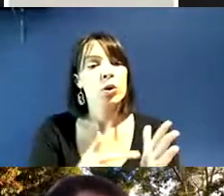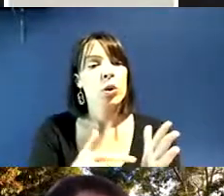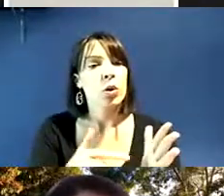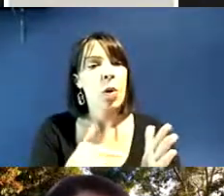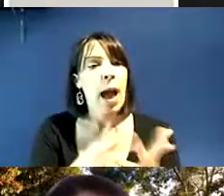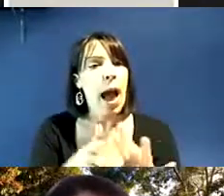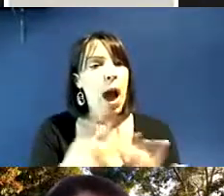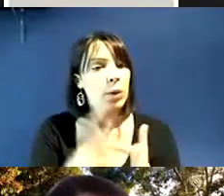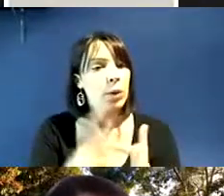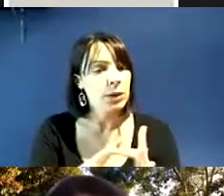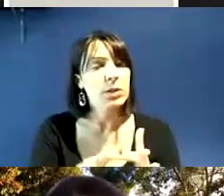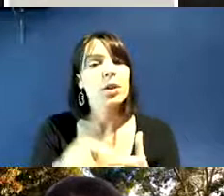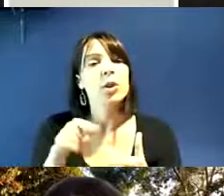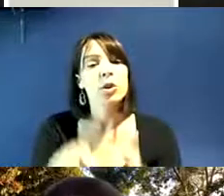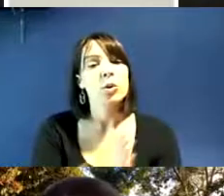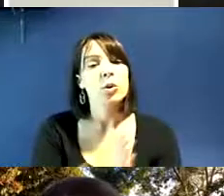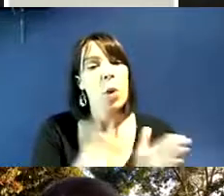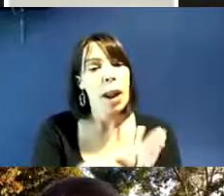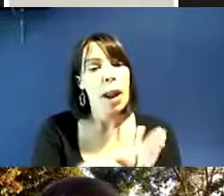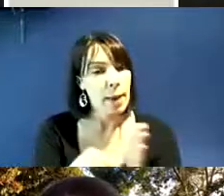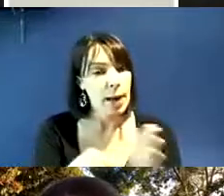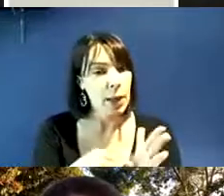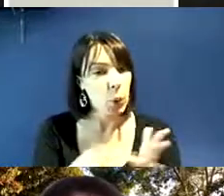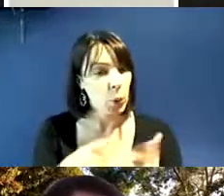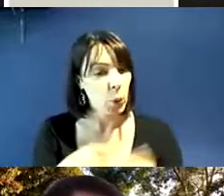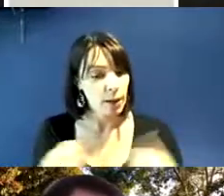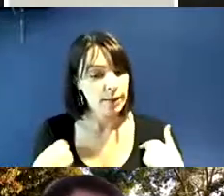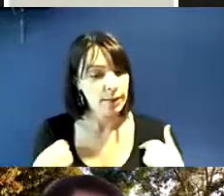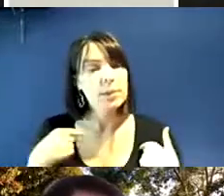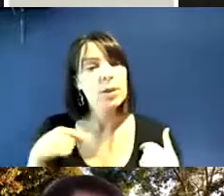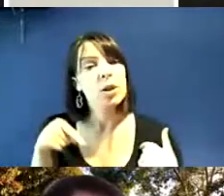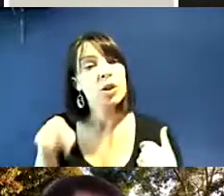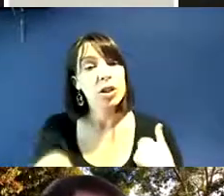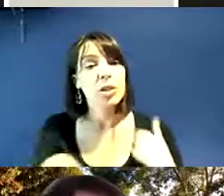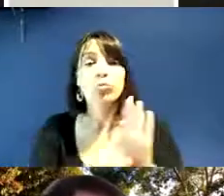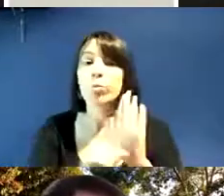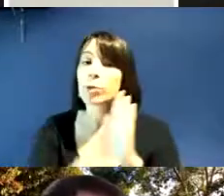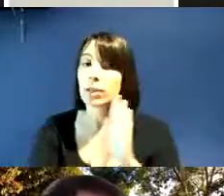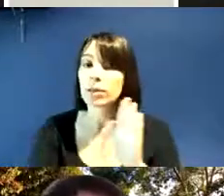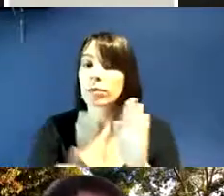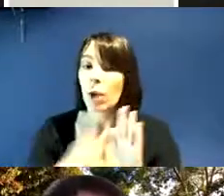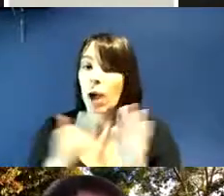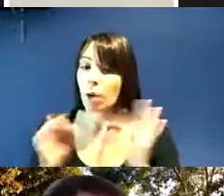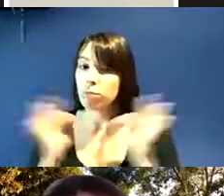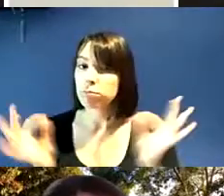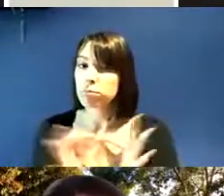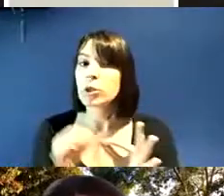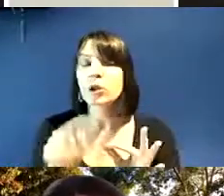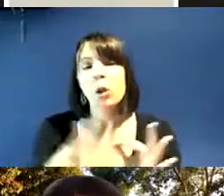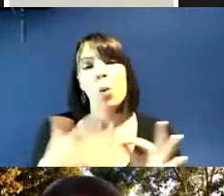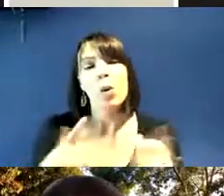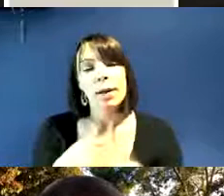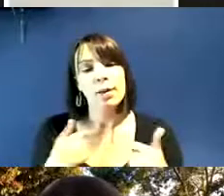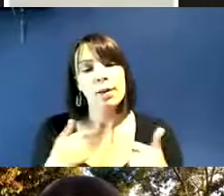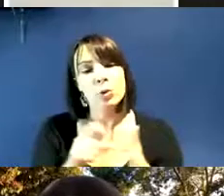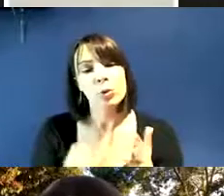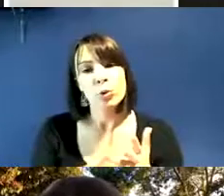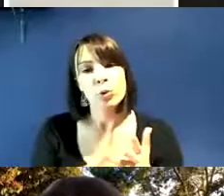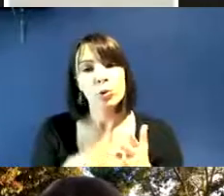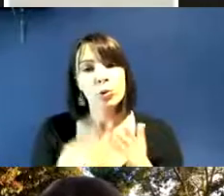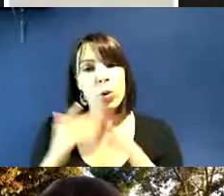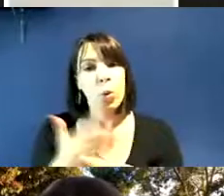an Our Watch ambassador, and she wanted Our Watch to do work that focused on prevention of violence against women and